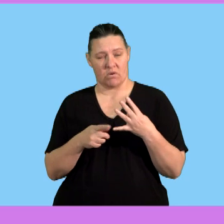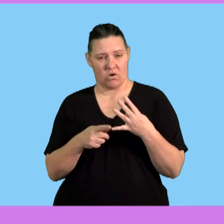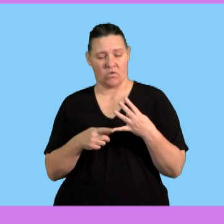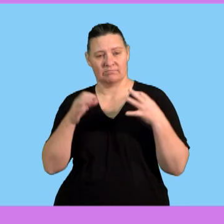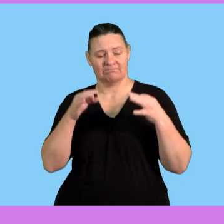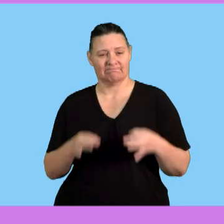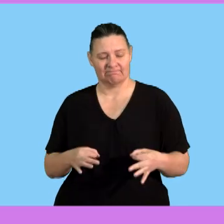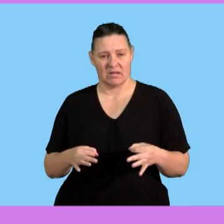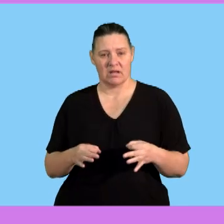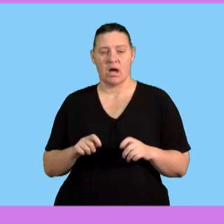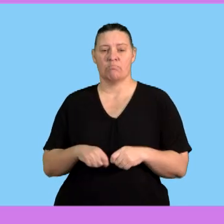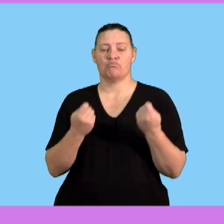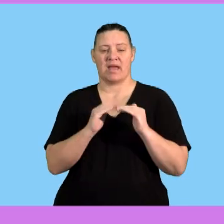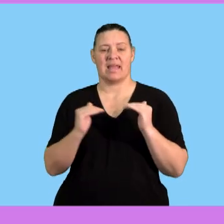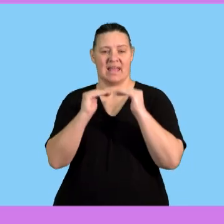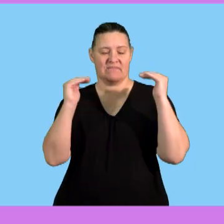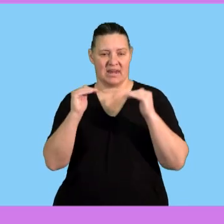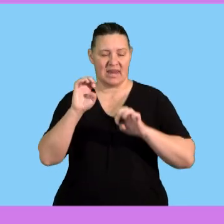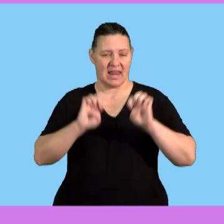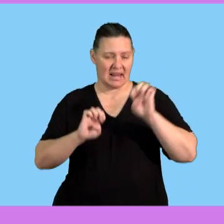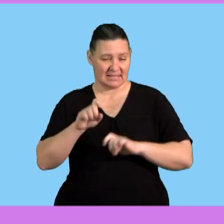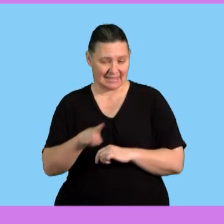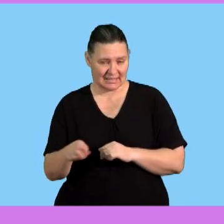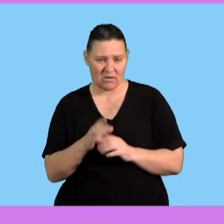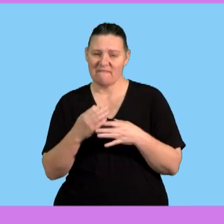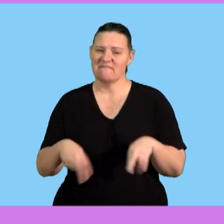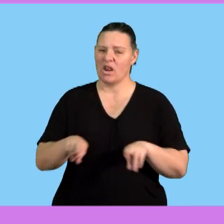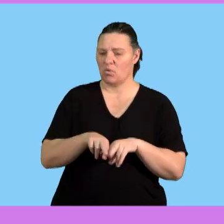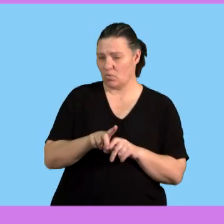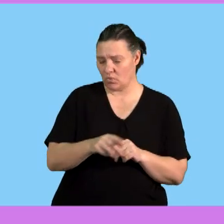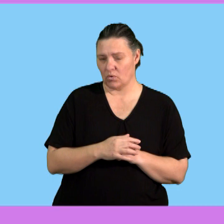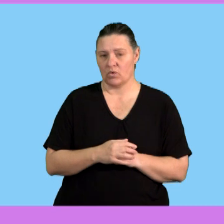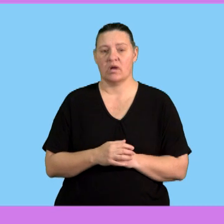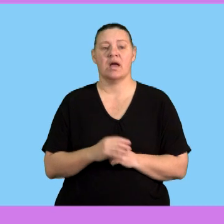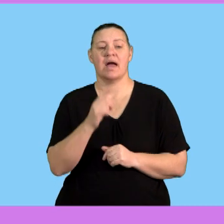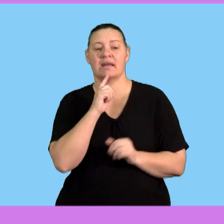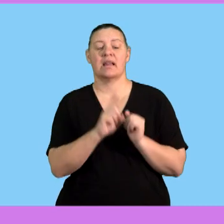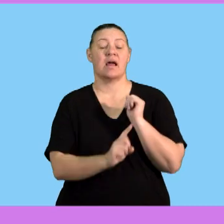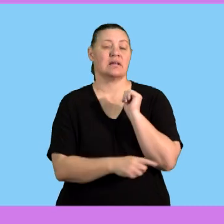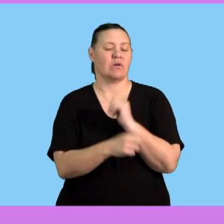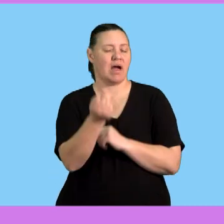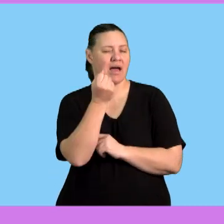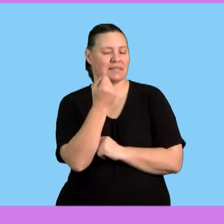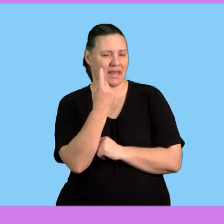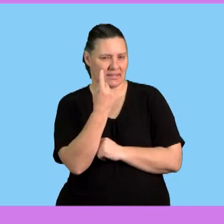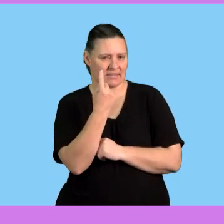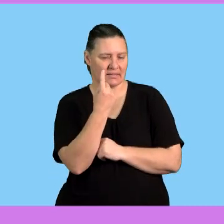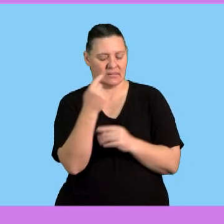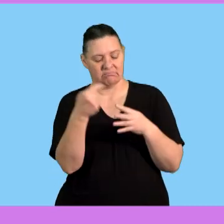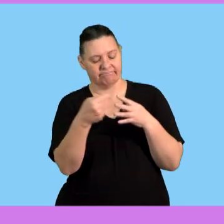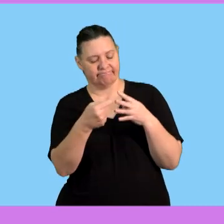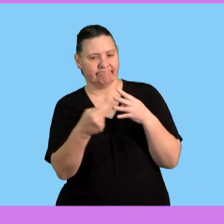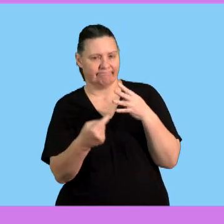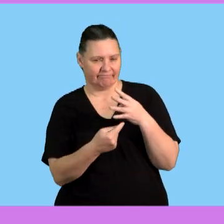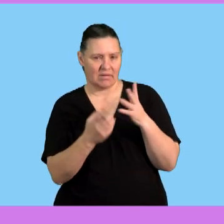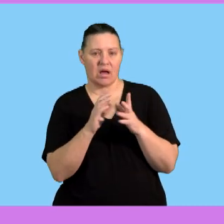four, determine the break-even analysis or values rather. And then the last one, understand the components